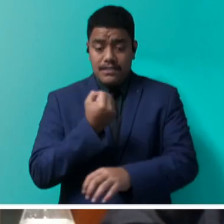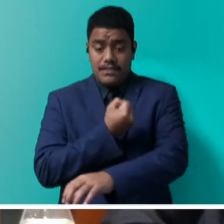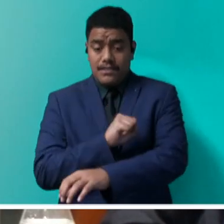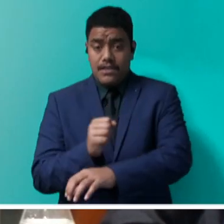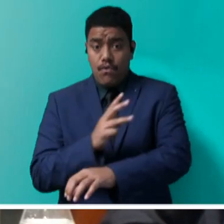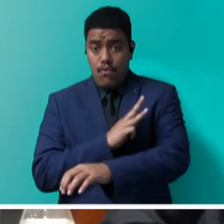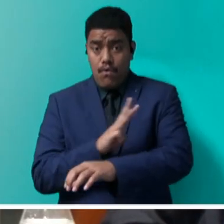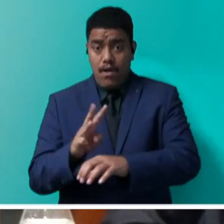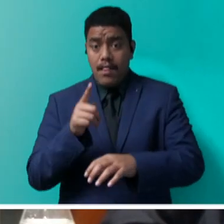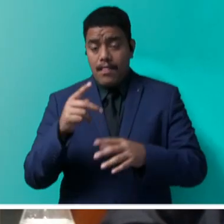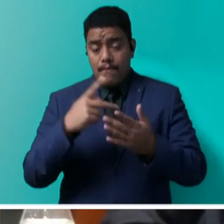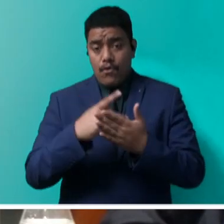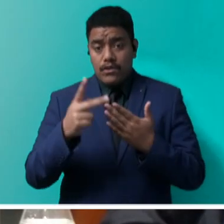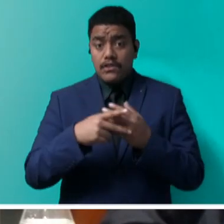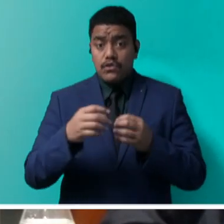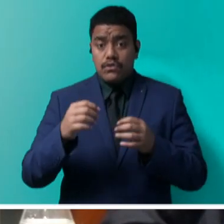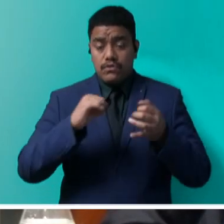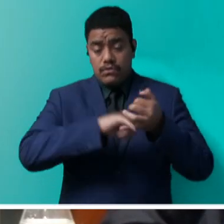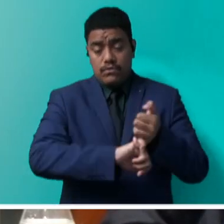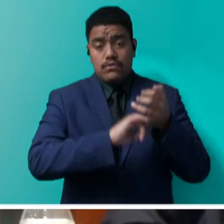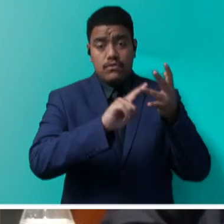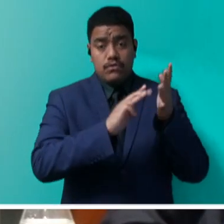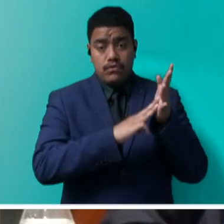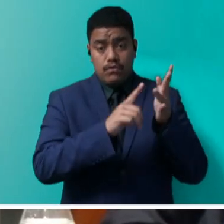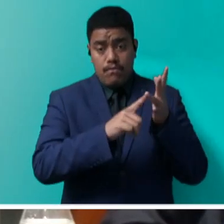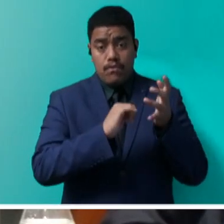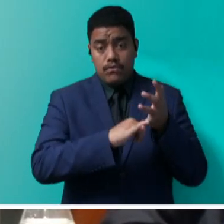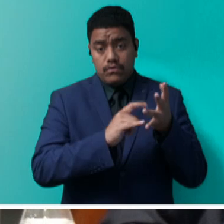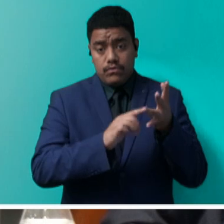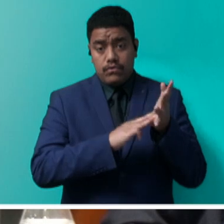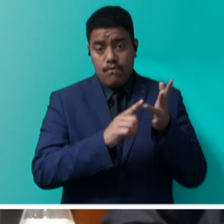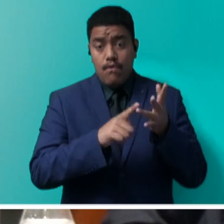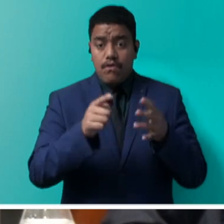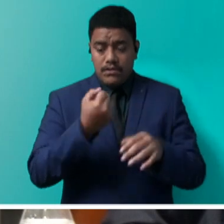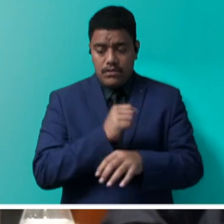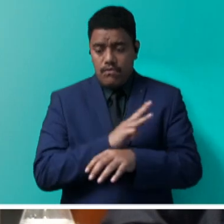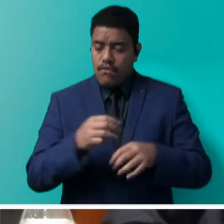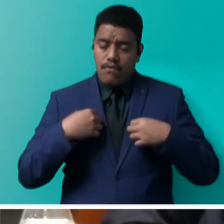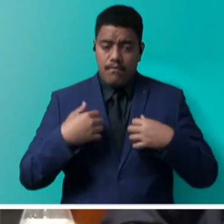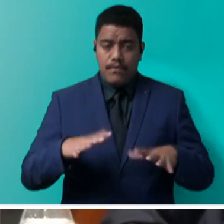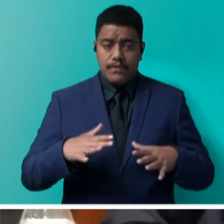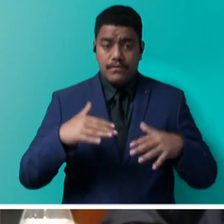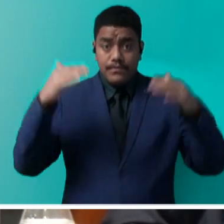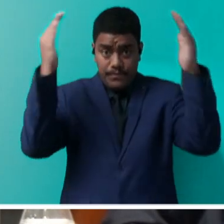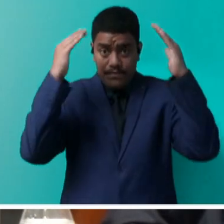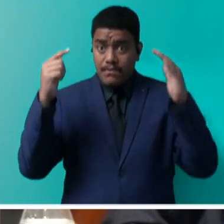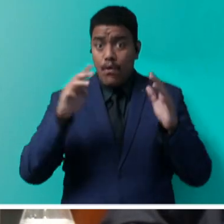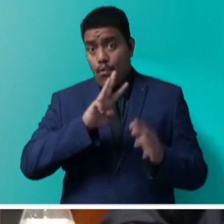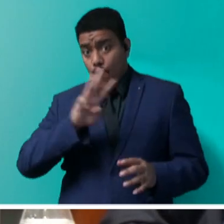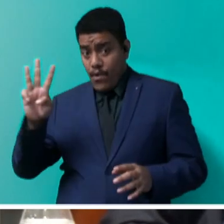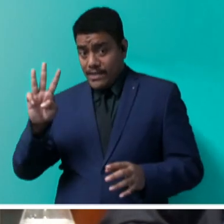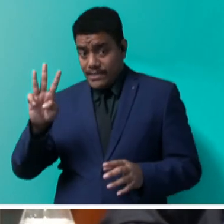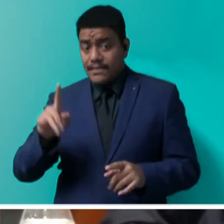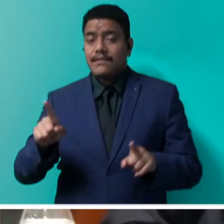village, where 425 meters of seawall have been completed. Honourable Speaker said the Western Division shows a